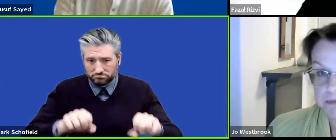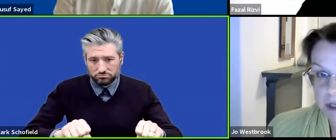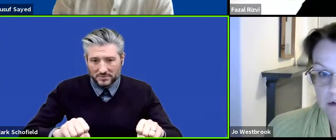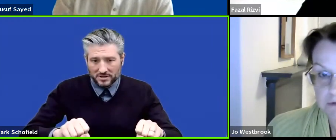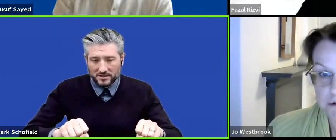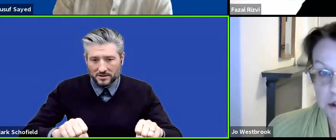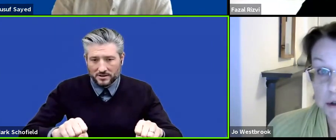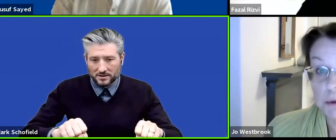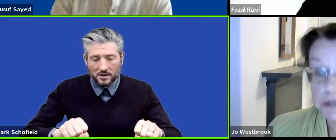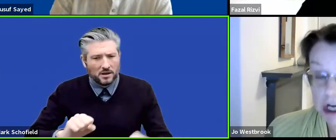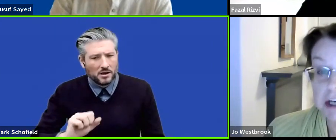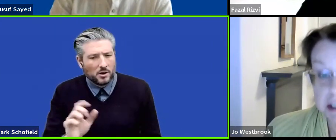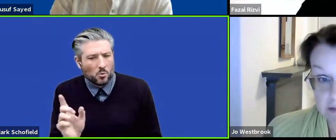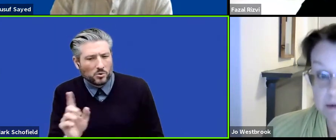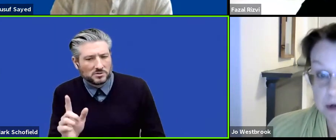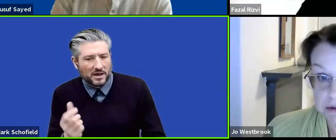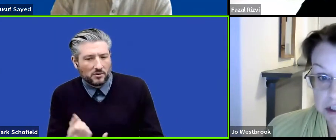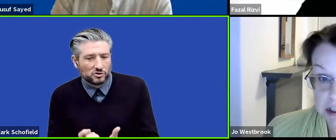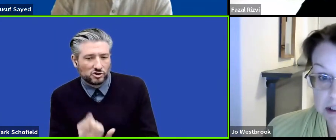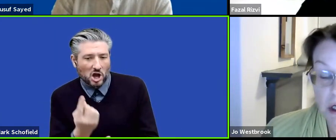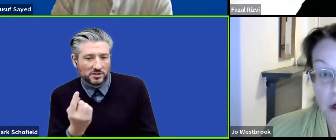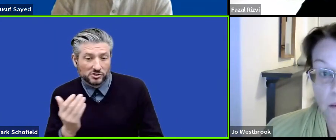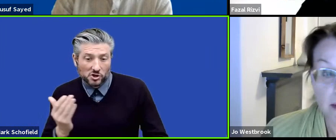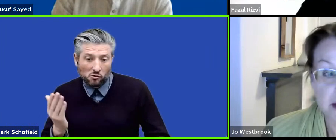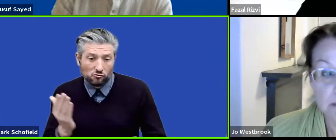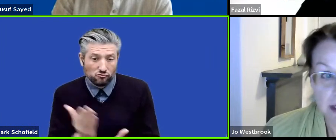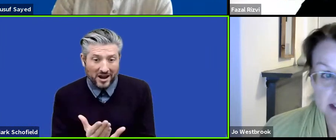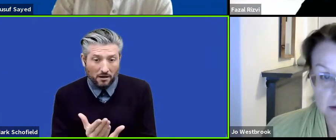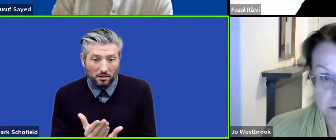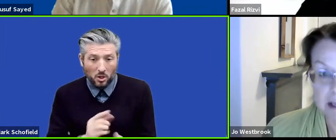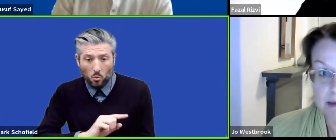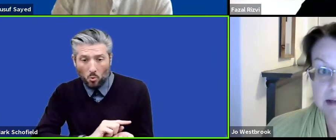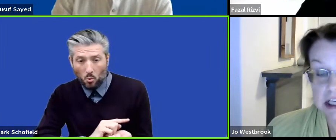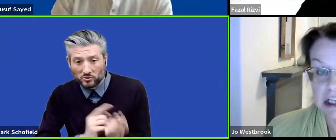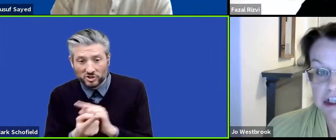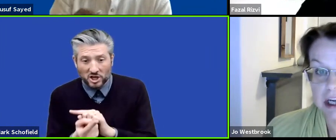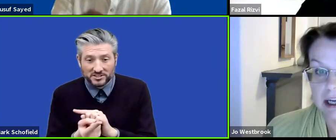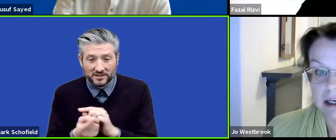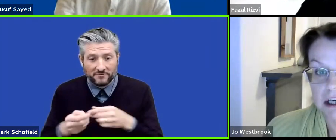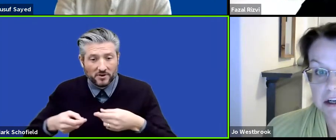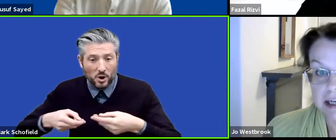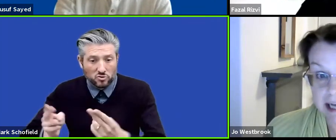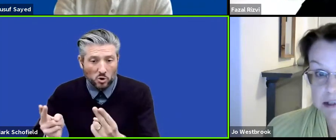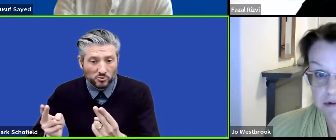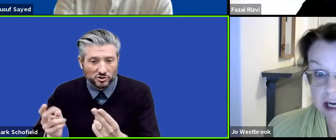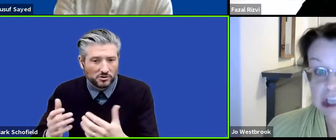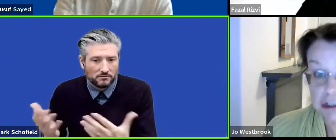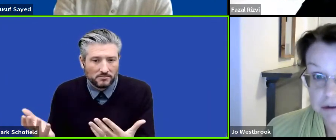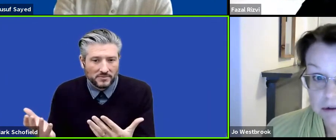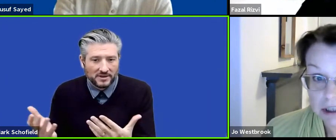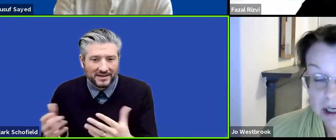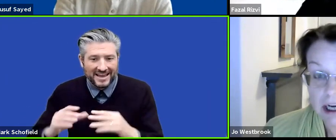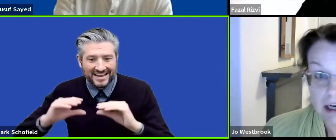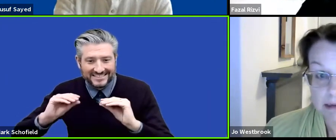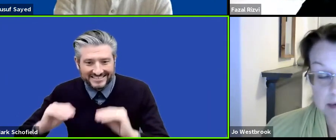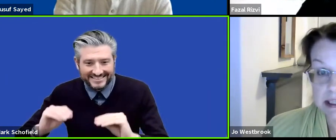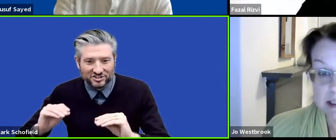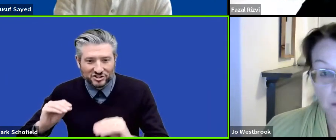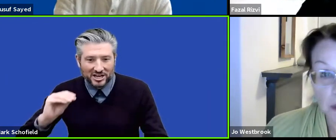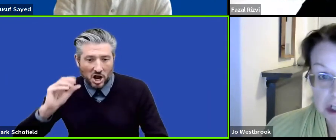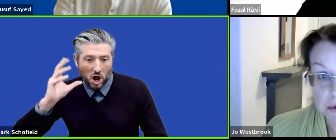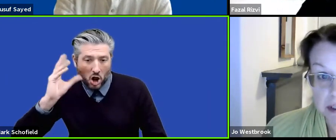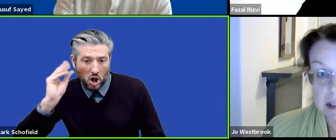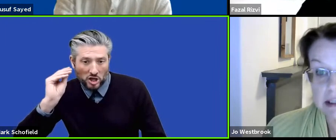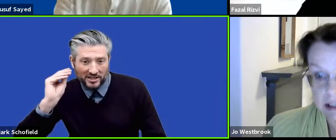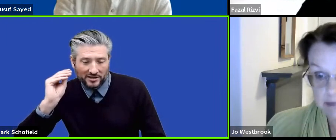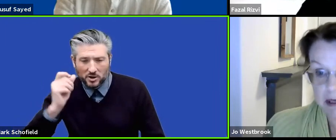for real alternative approaches where you might think about teaching and learning as relational, perhaps in